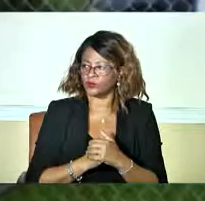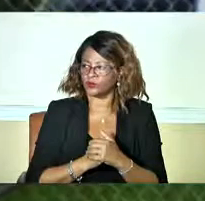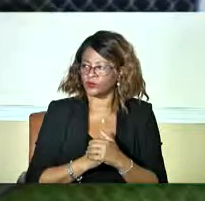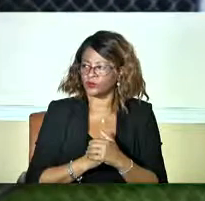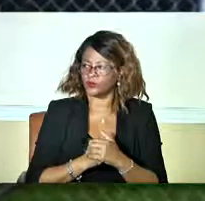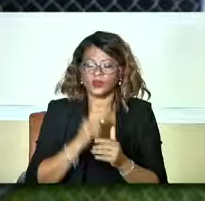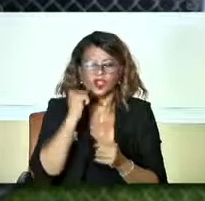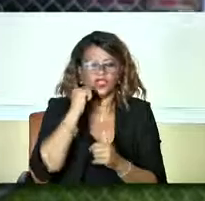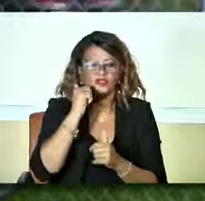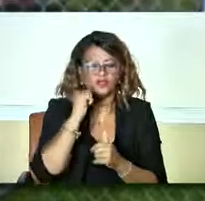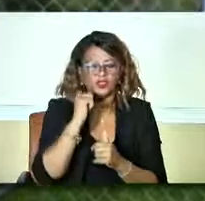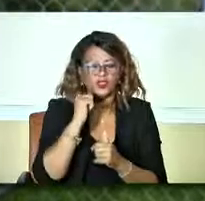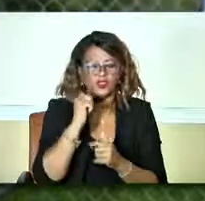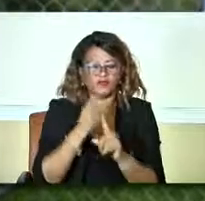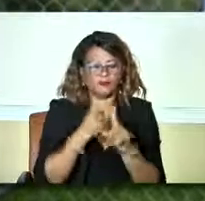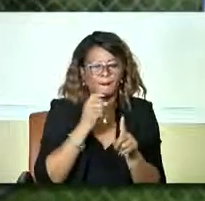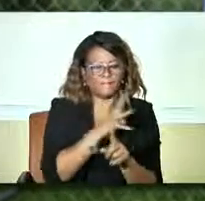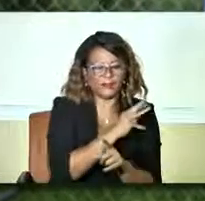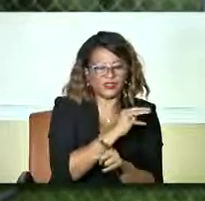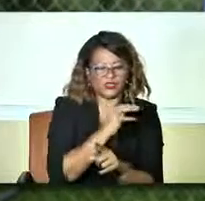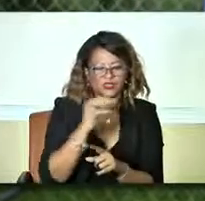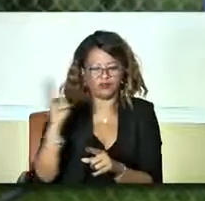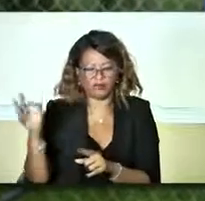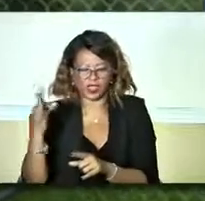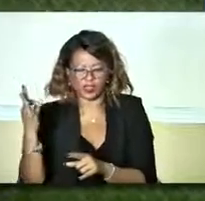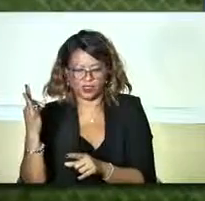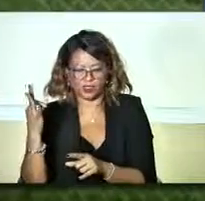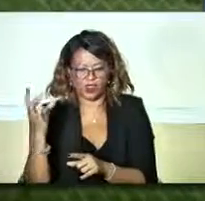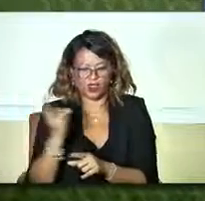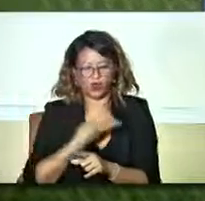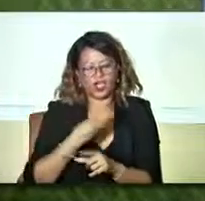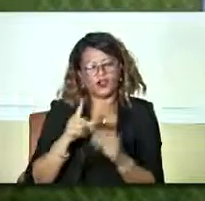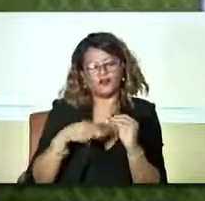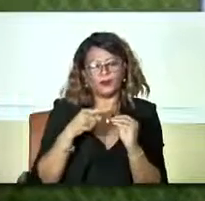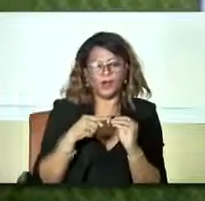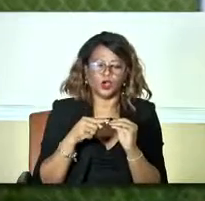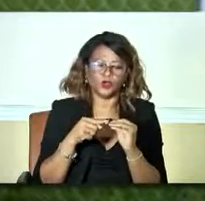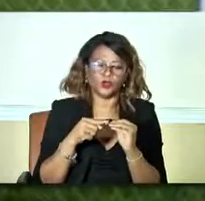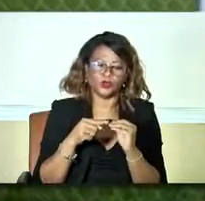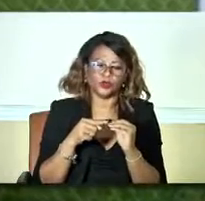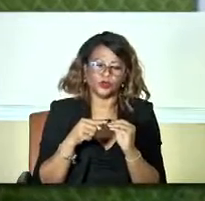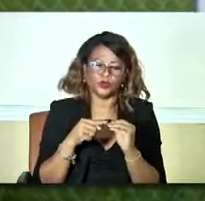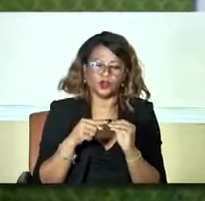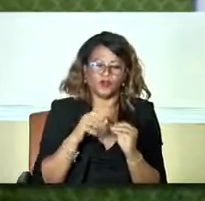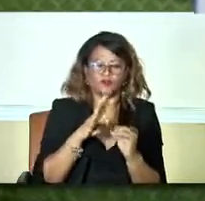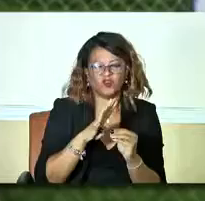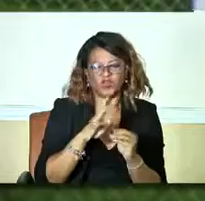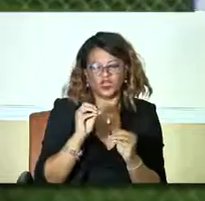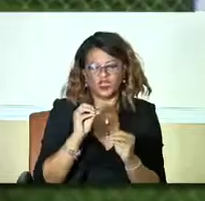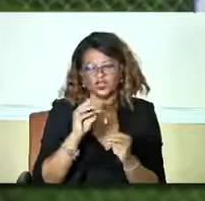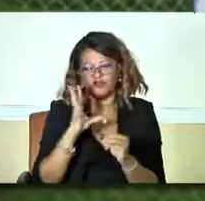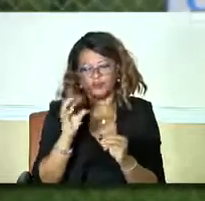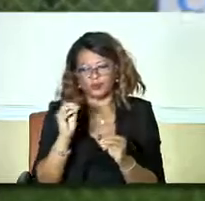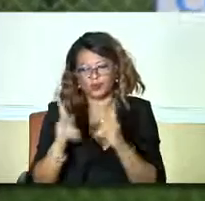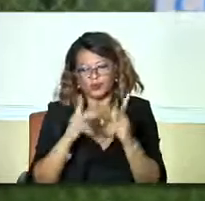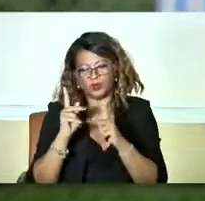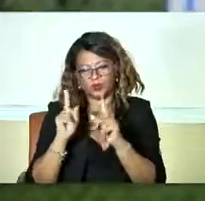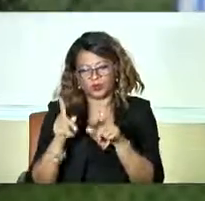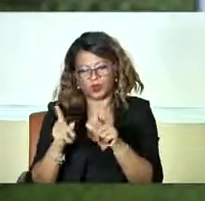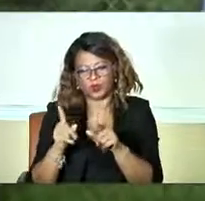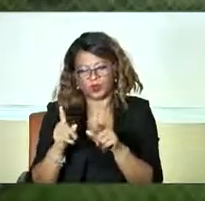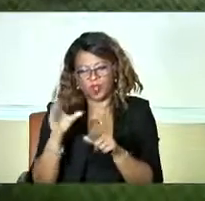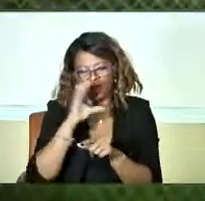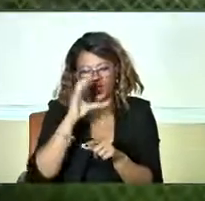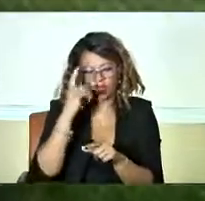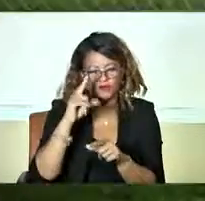Every day from Monday to Friday, we have about 40 to 50 persons come here every day looking for